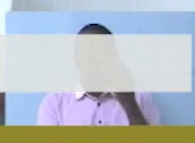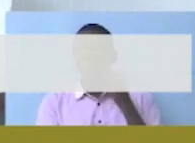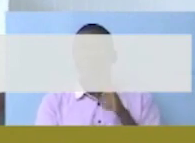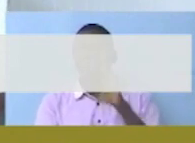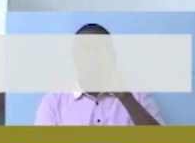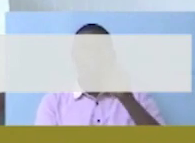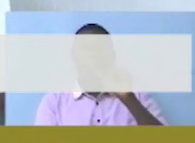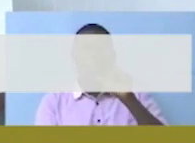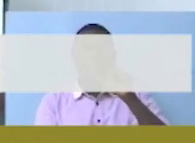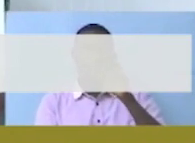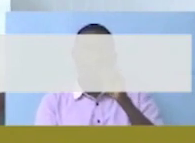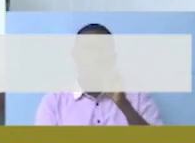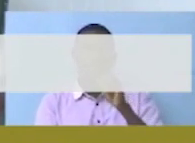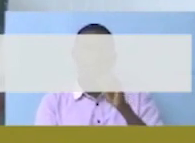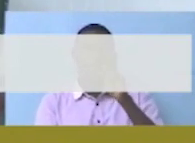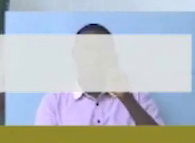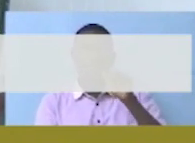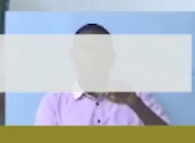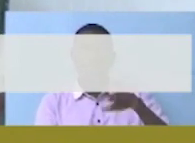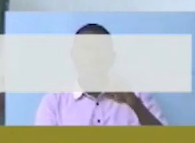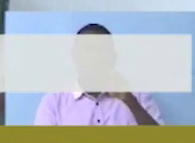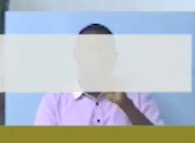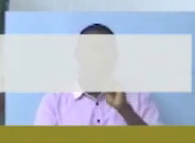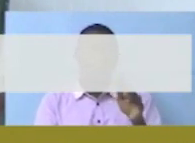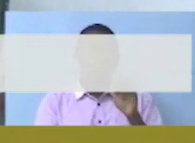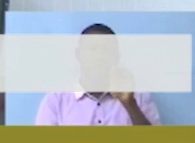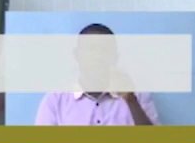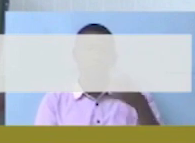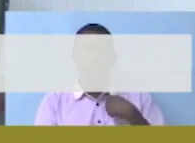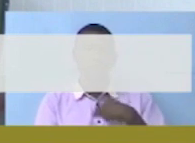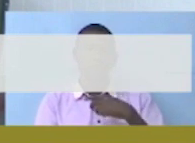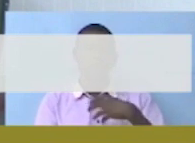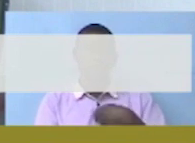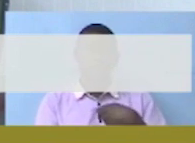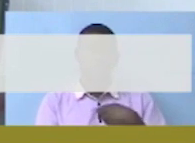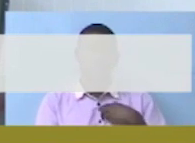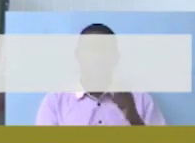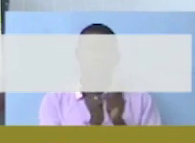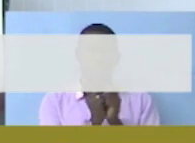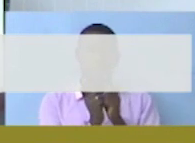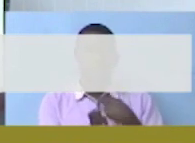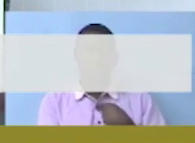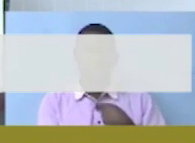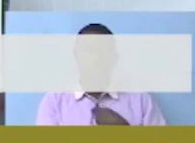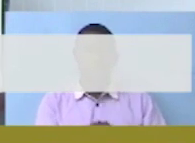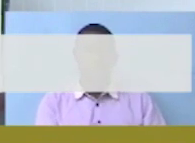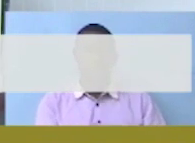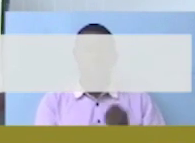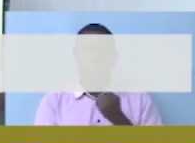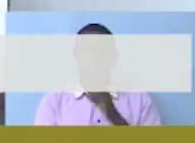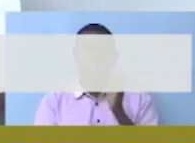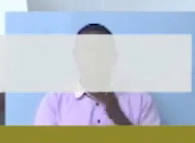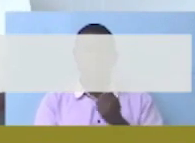Kante called me and said he wanted to see me, Bim Balo Kante oe nem dafa buga gis man. Because he was very fearful,